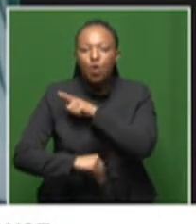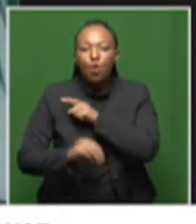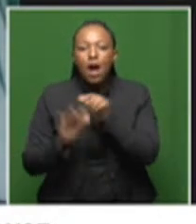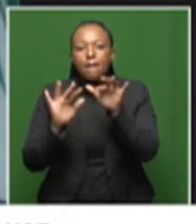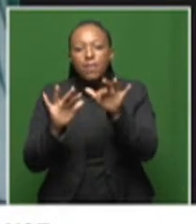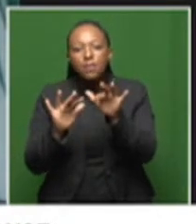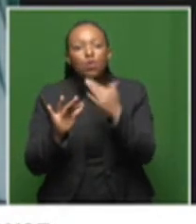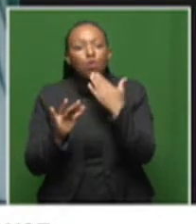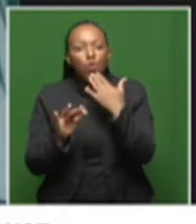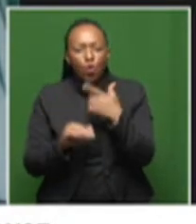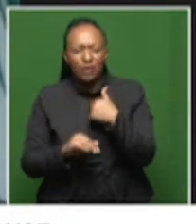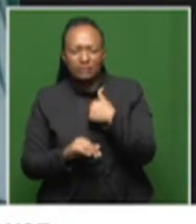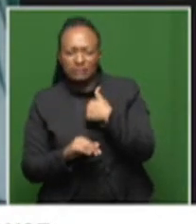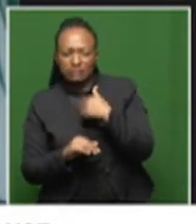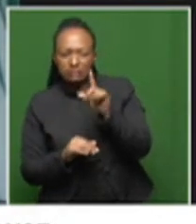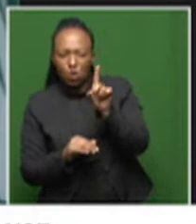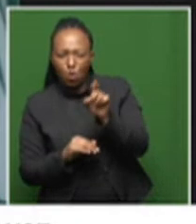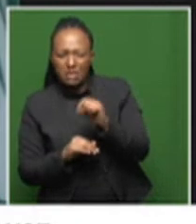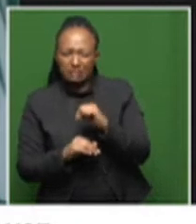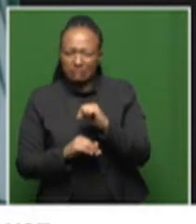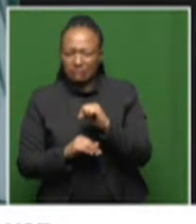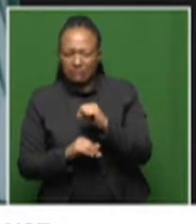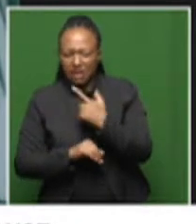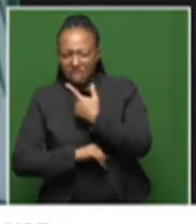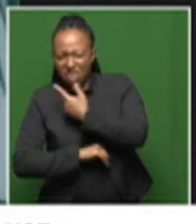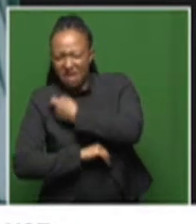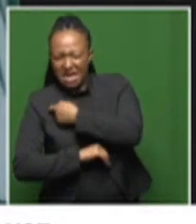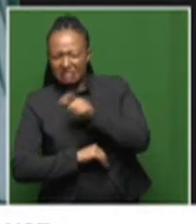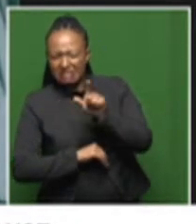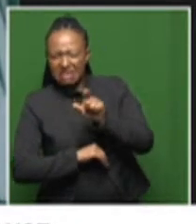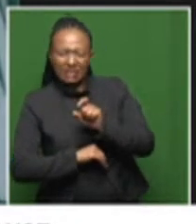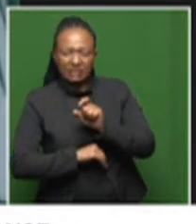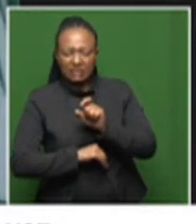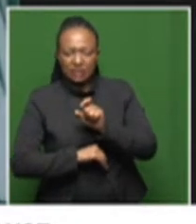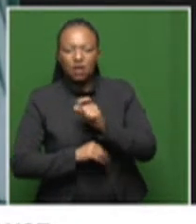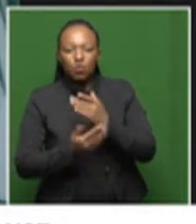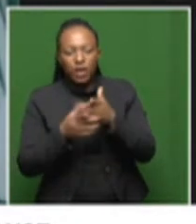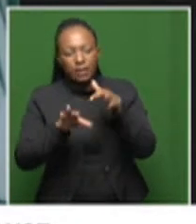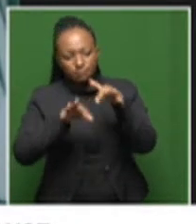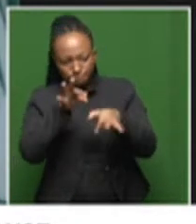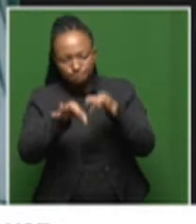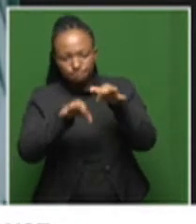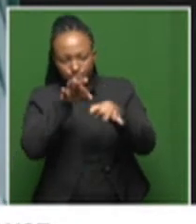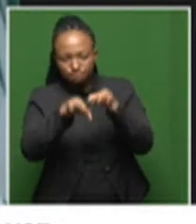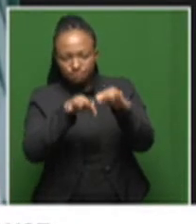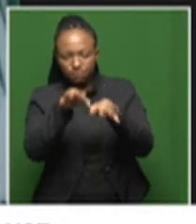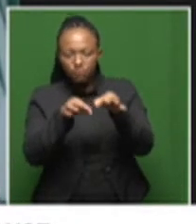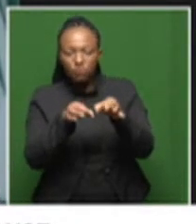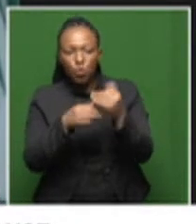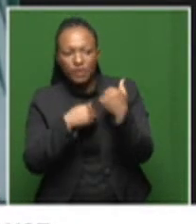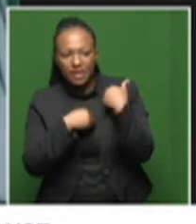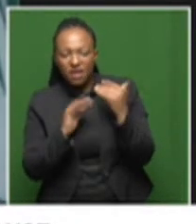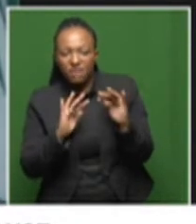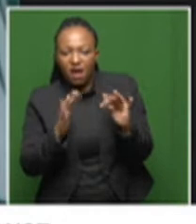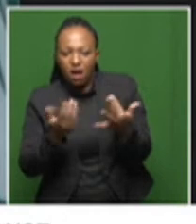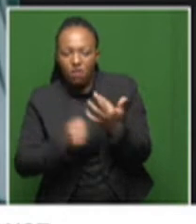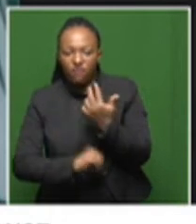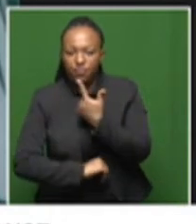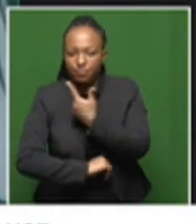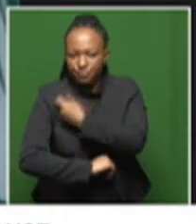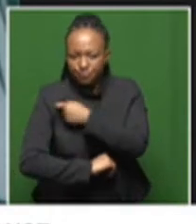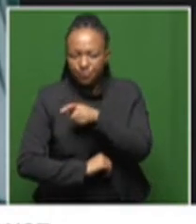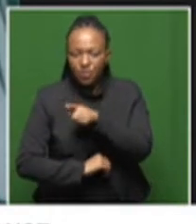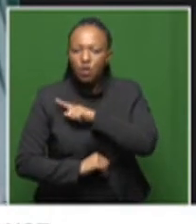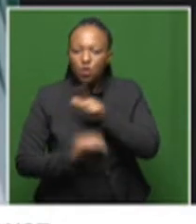questions about the vaccine and not being clear in what it means and how safe the vaccines are, because we continue to make sure